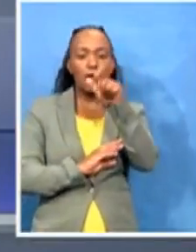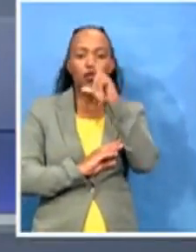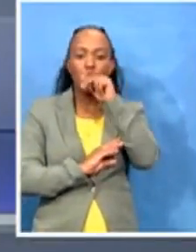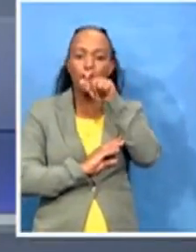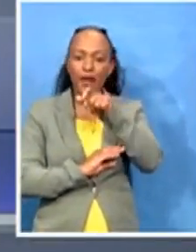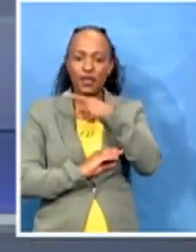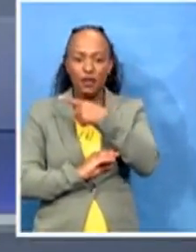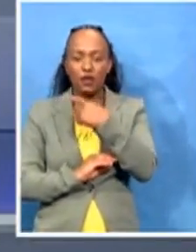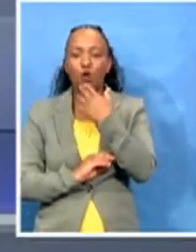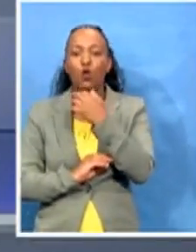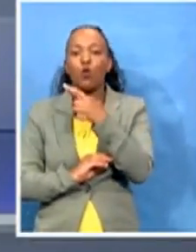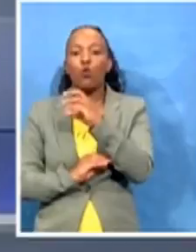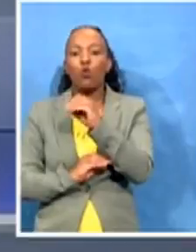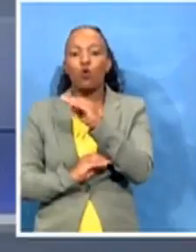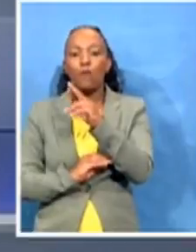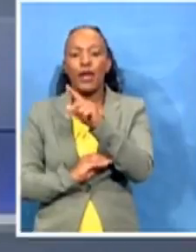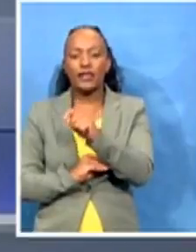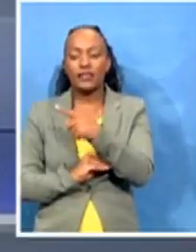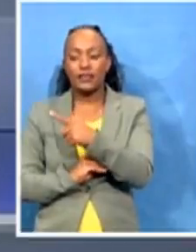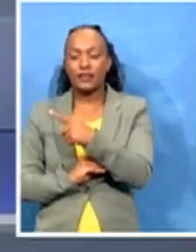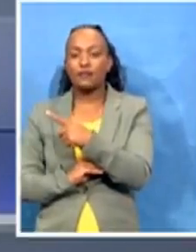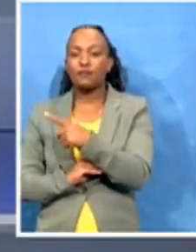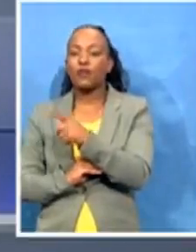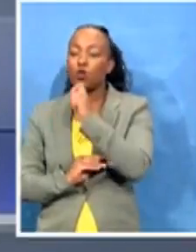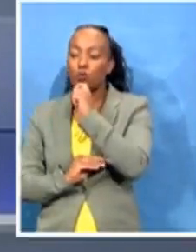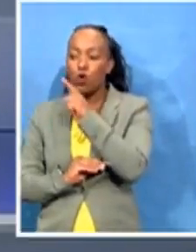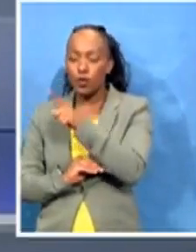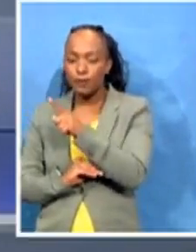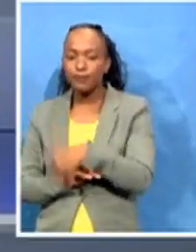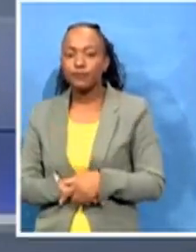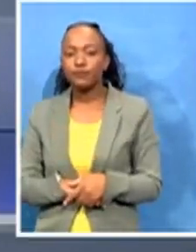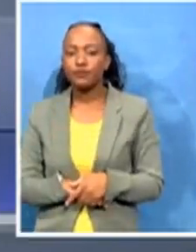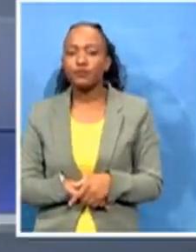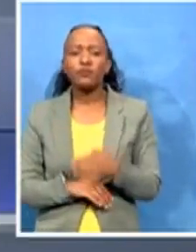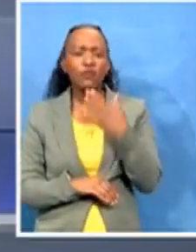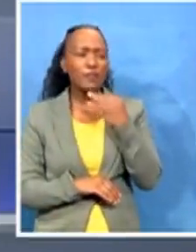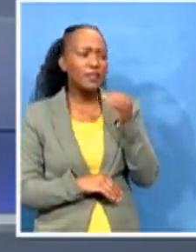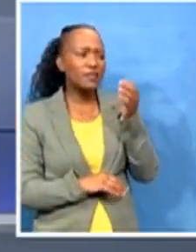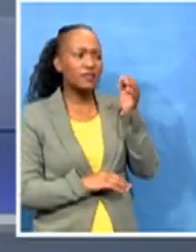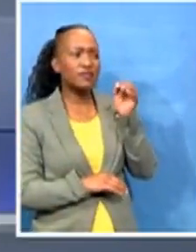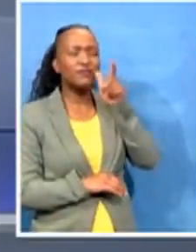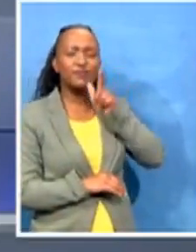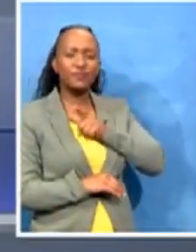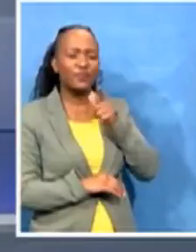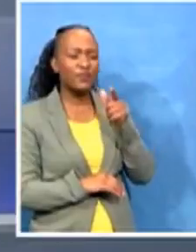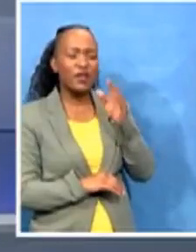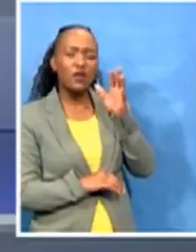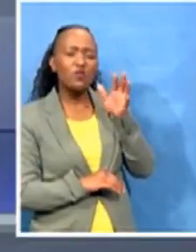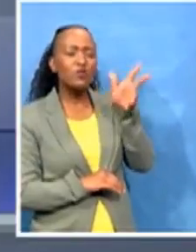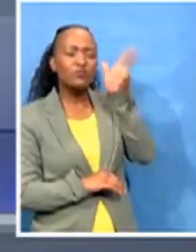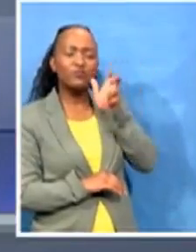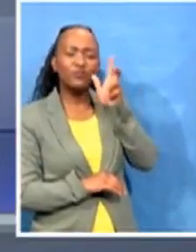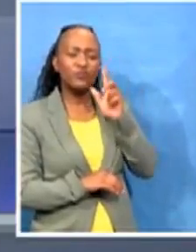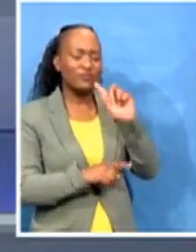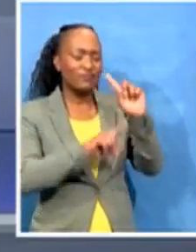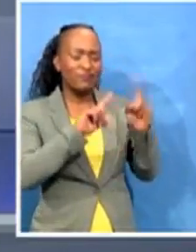Robert, a very good morning to you. Tell us what more are we learning about this crash? Exactly what time did it take